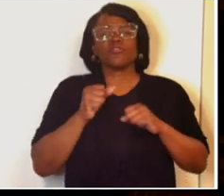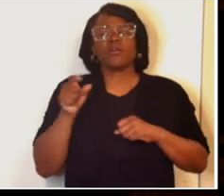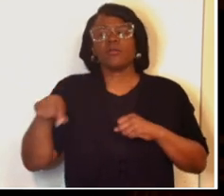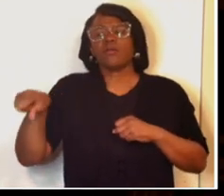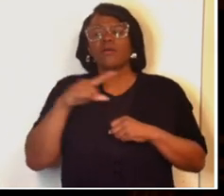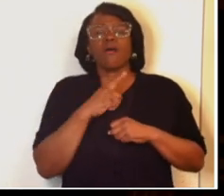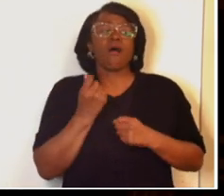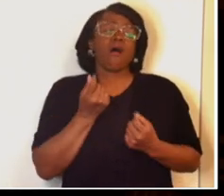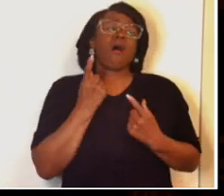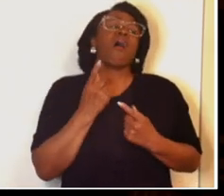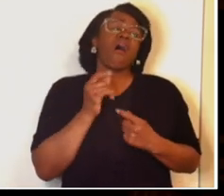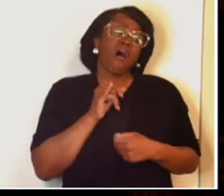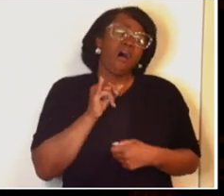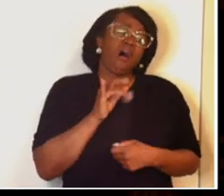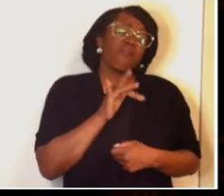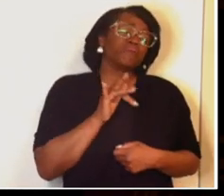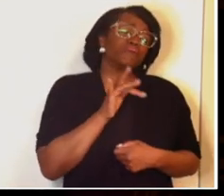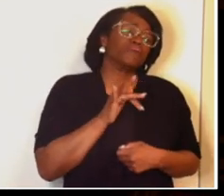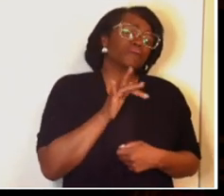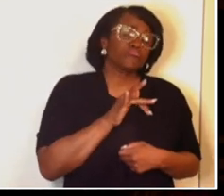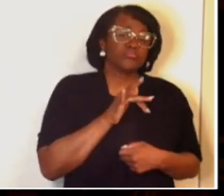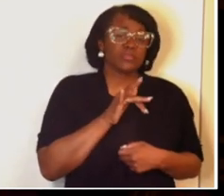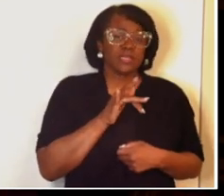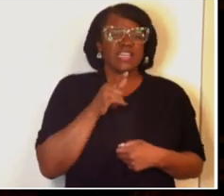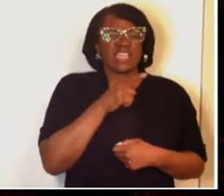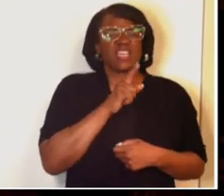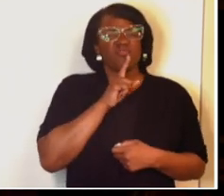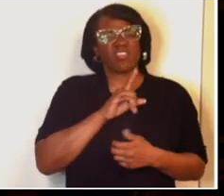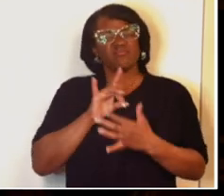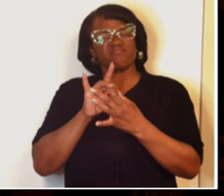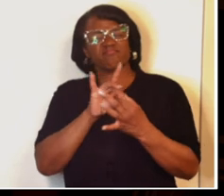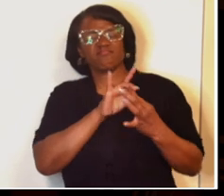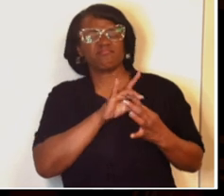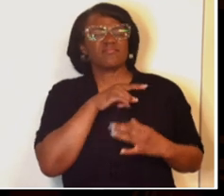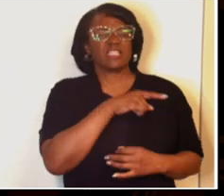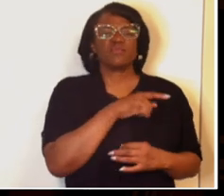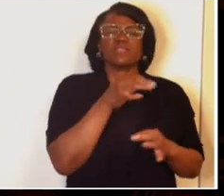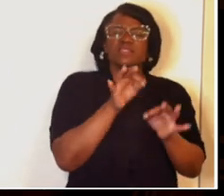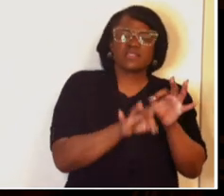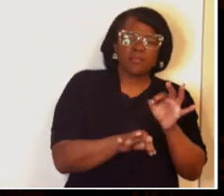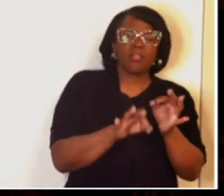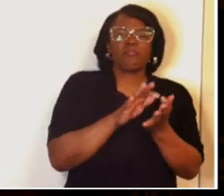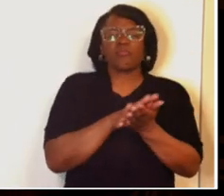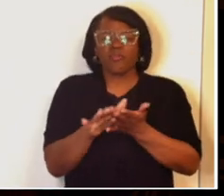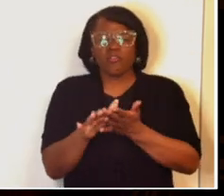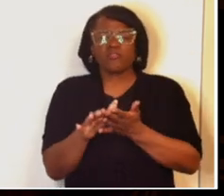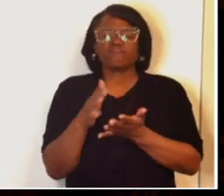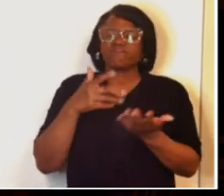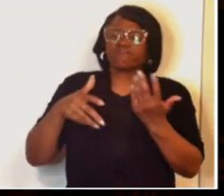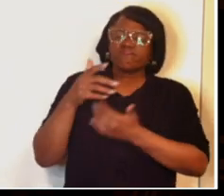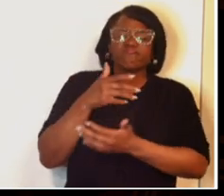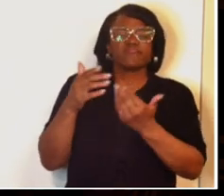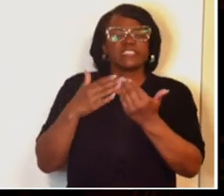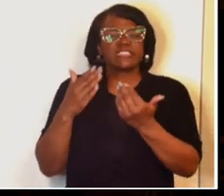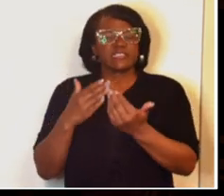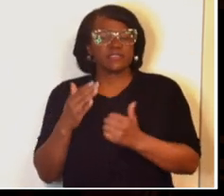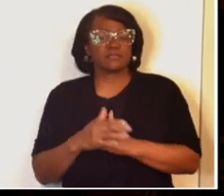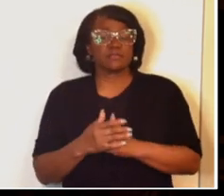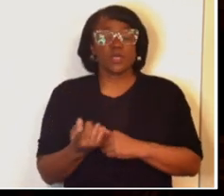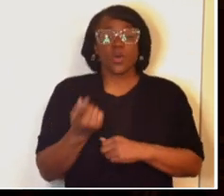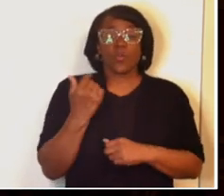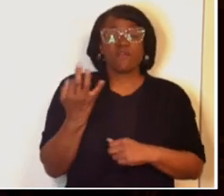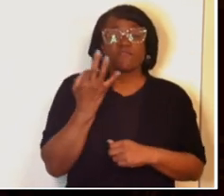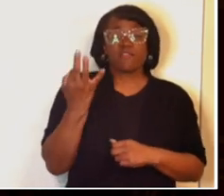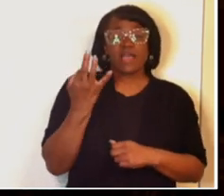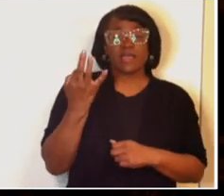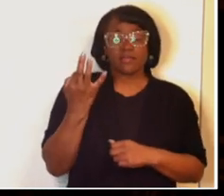easily. He also got along with everyone since he was simple and pure. One Friday, Big Head was there